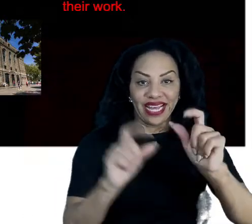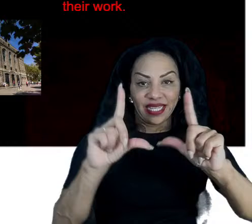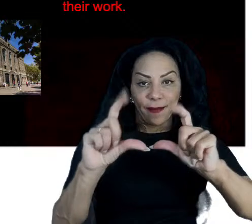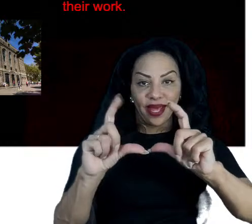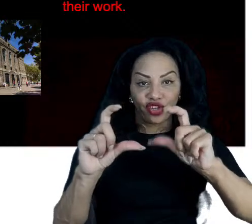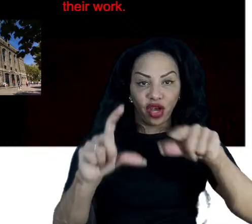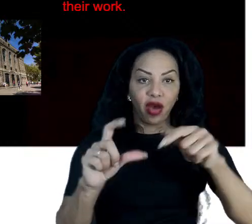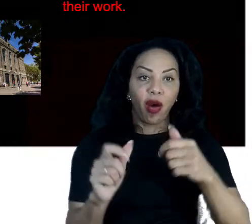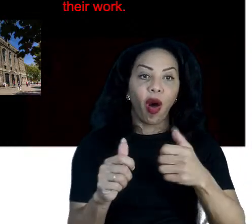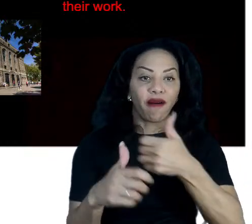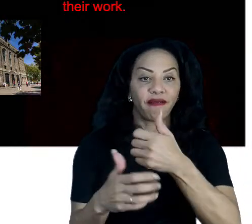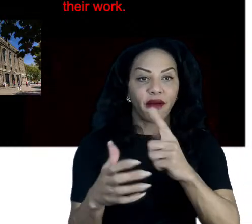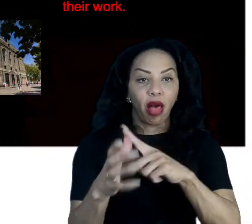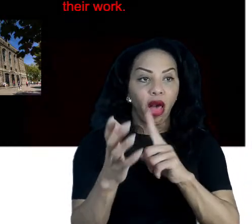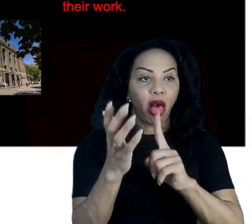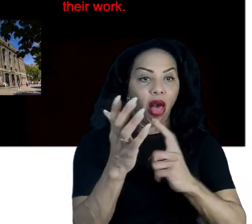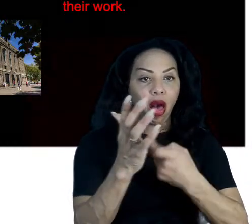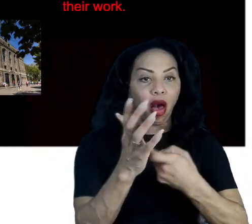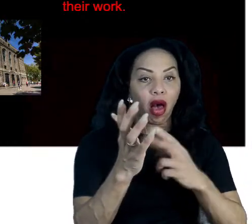its